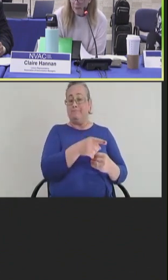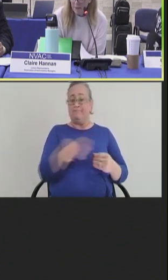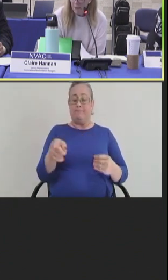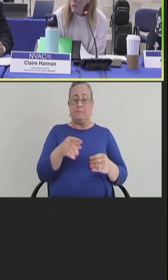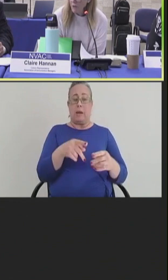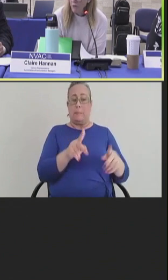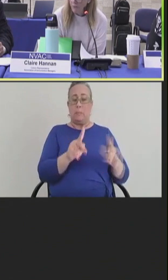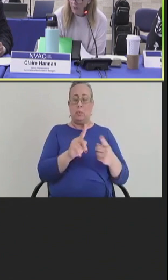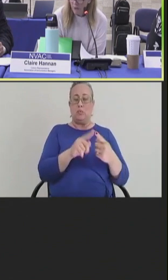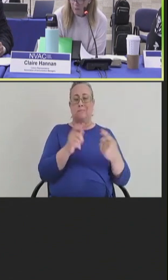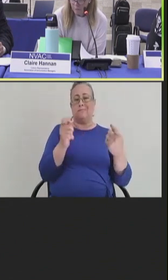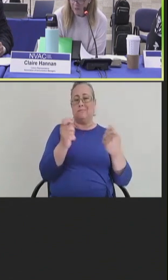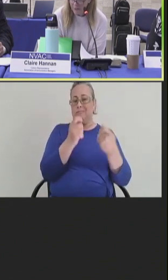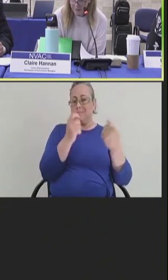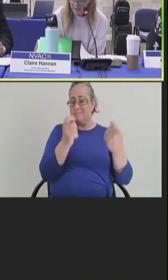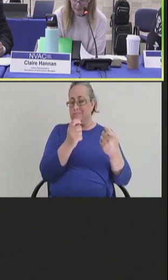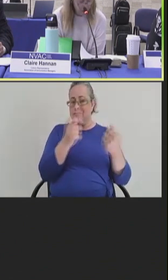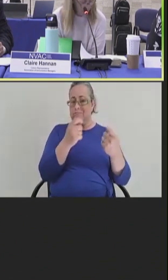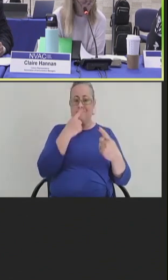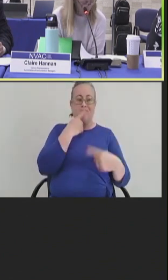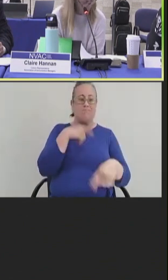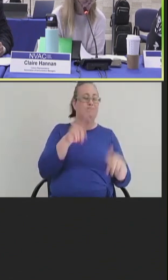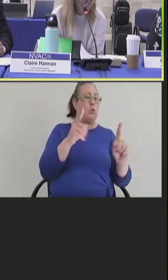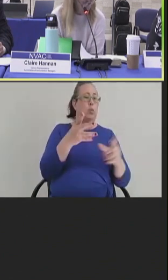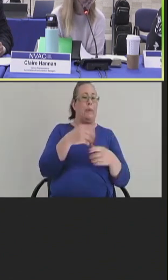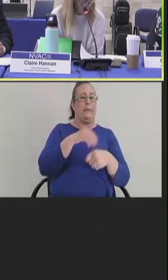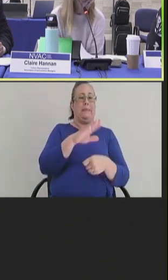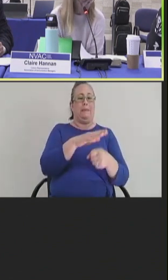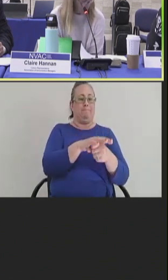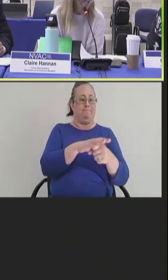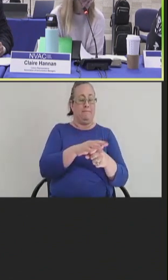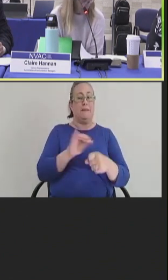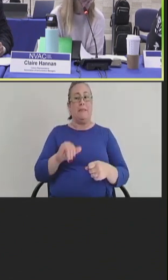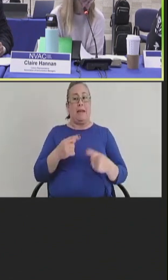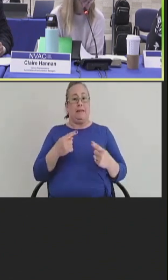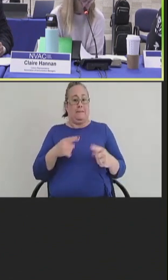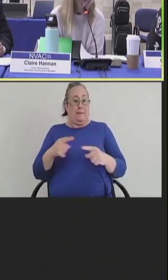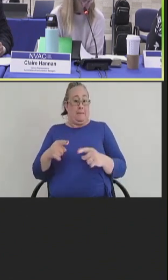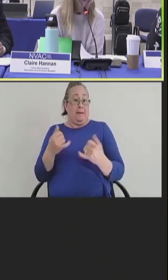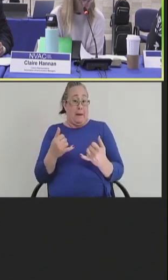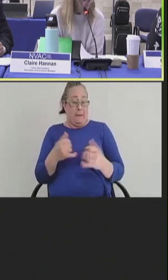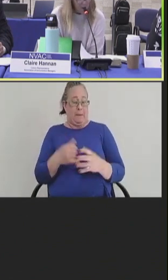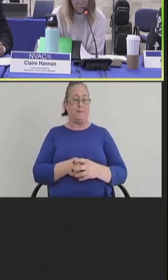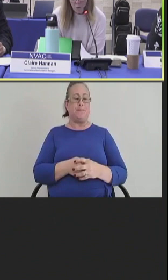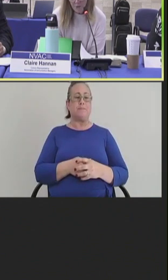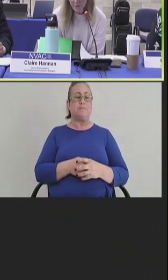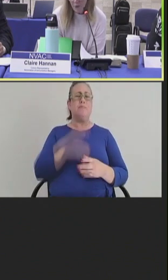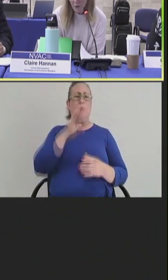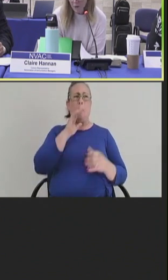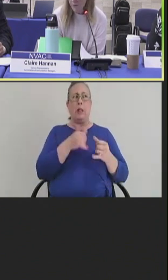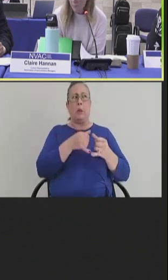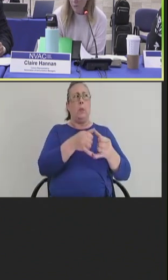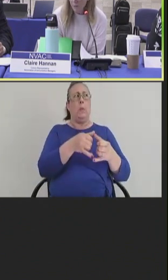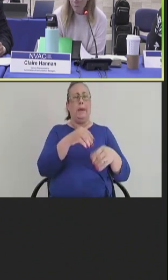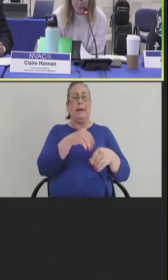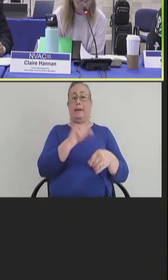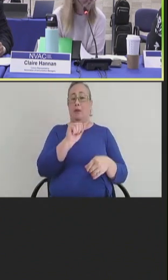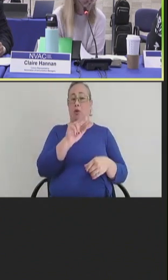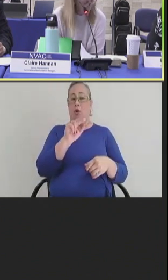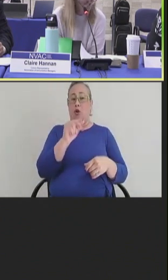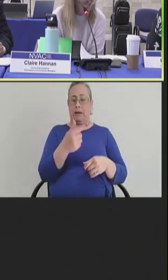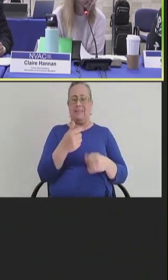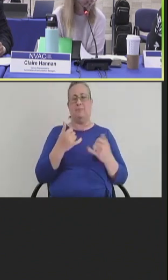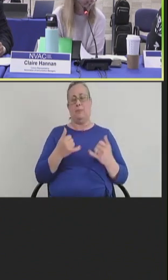a celebration of success in their jurisdiction. So that's going on right now. Those will be awarded in August. We're going through the